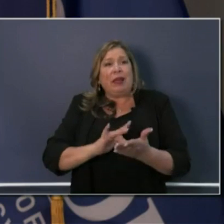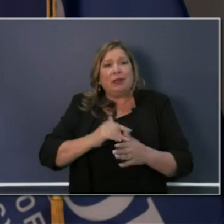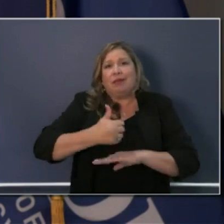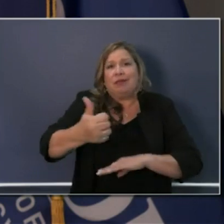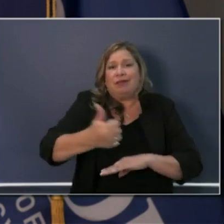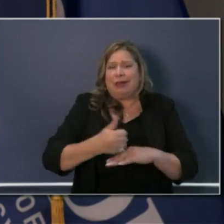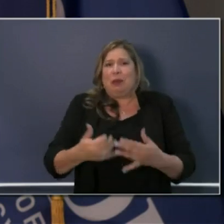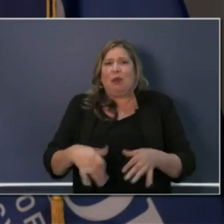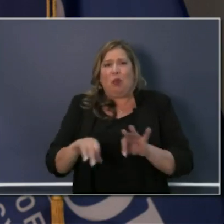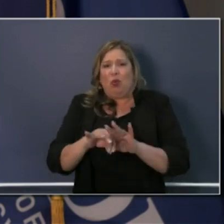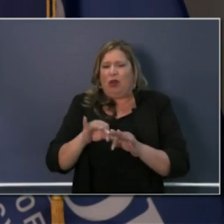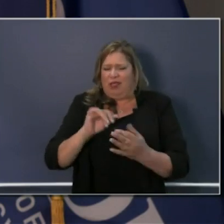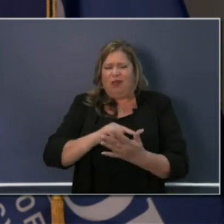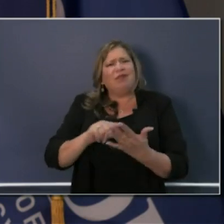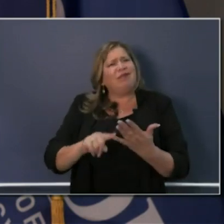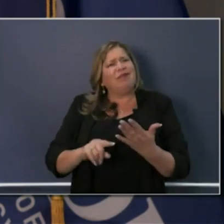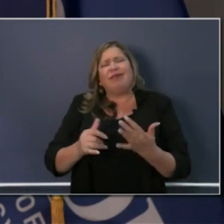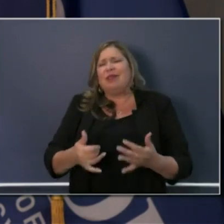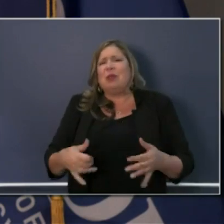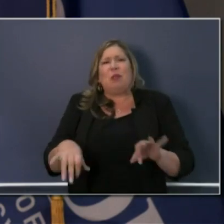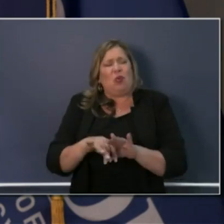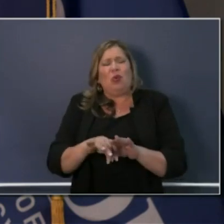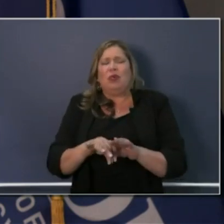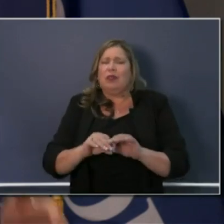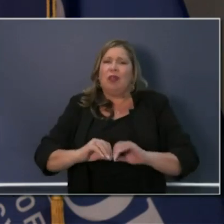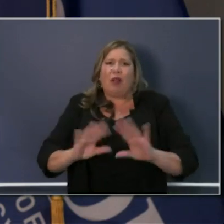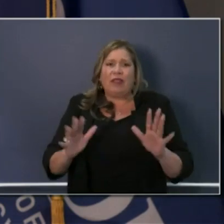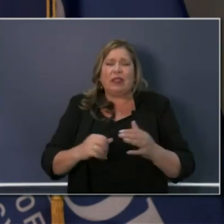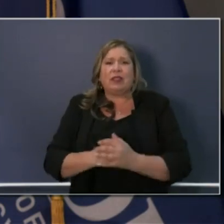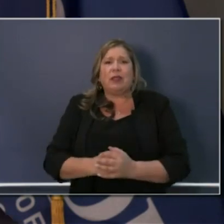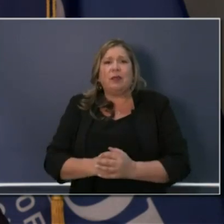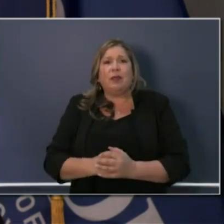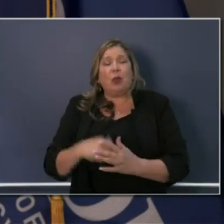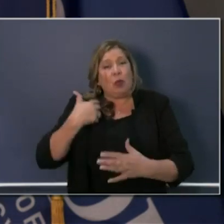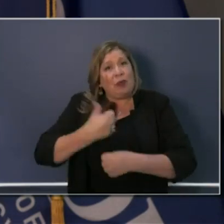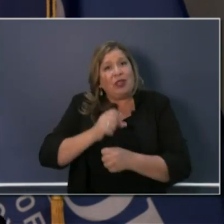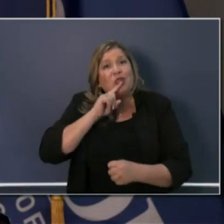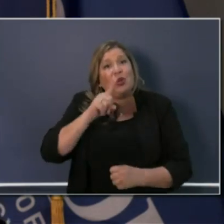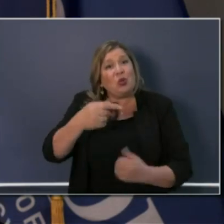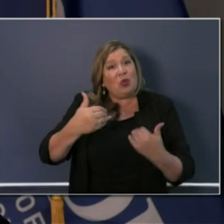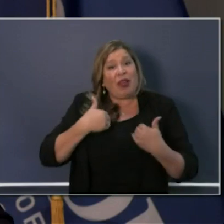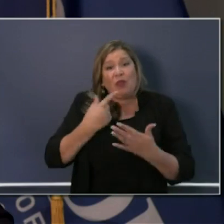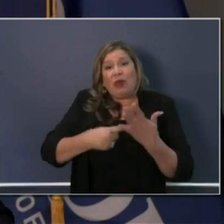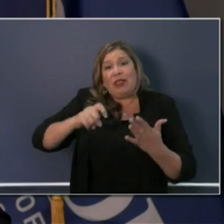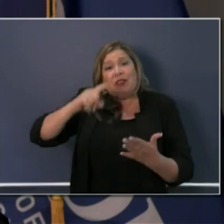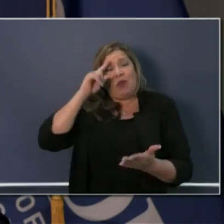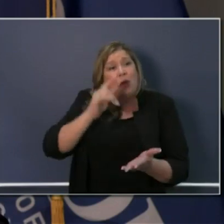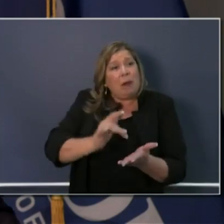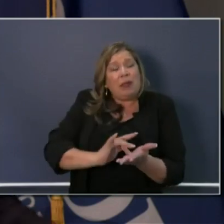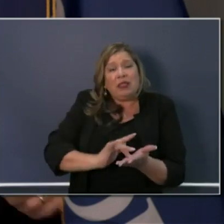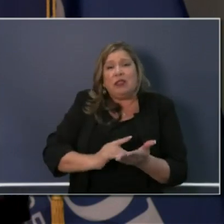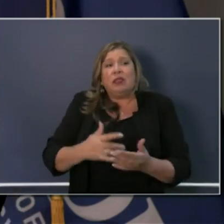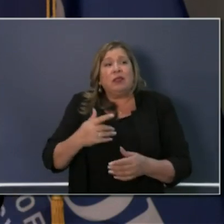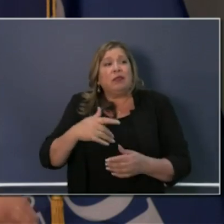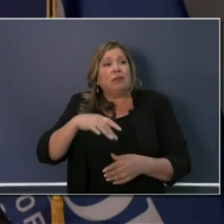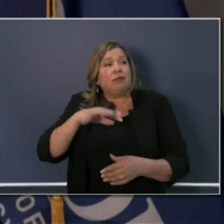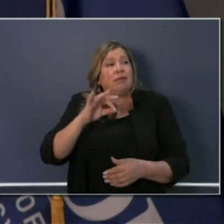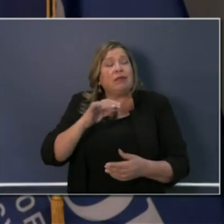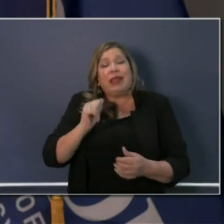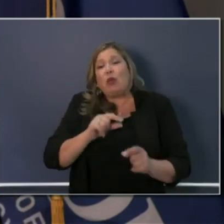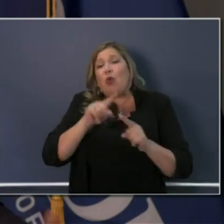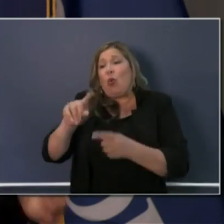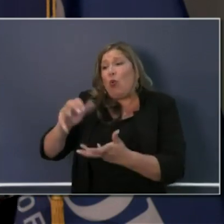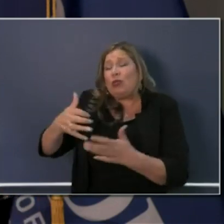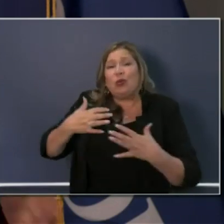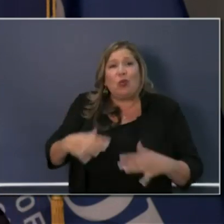that clearly is essential. We're going to make sure that you can get access to medical supplies, the pharmacy, you can go to the laundromat.